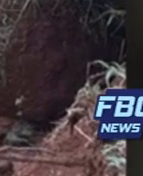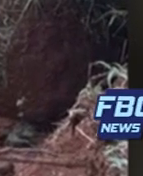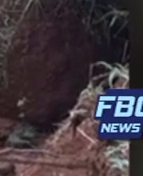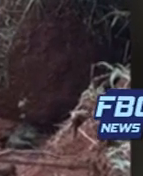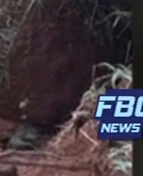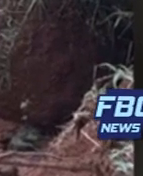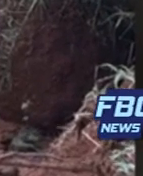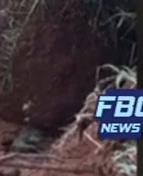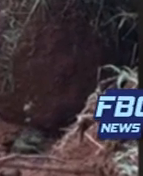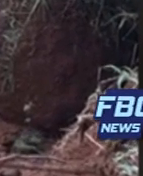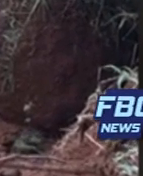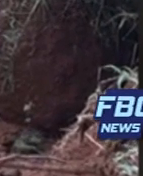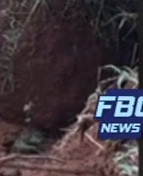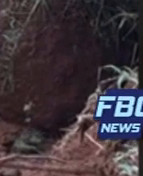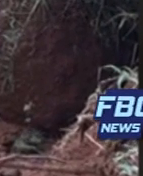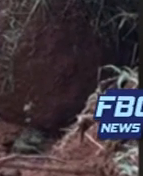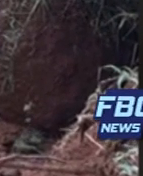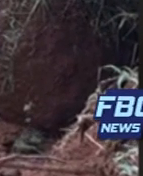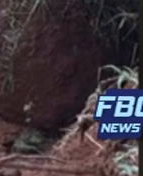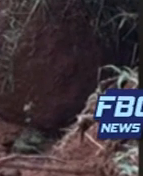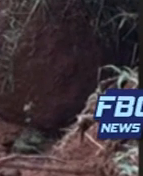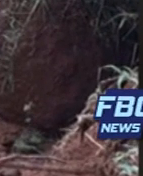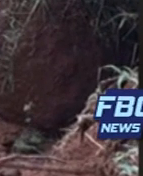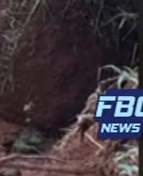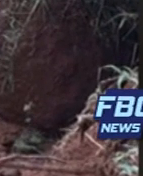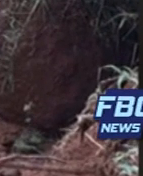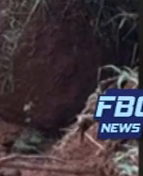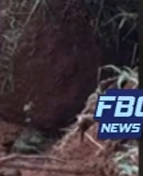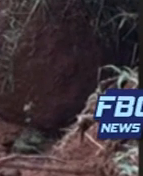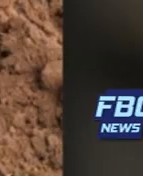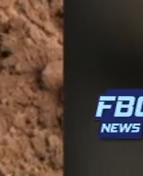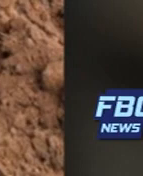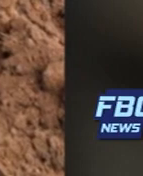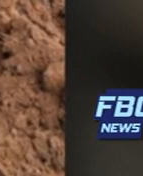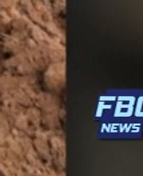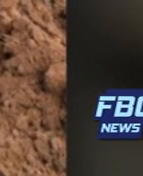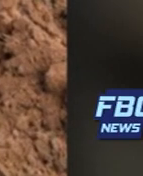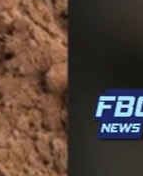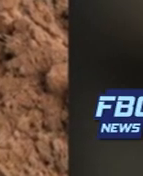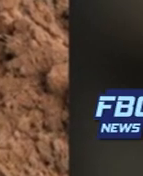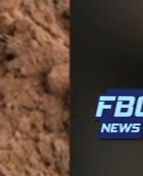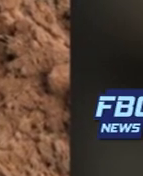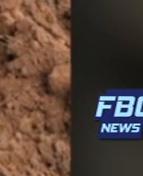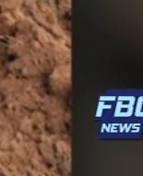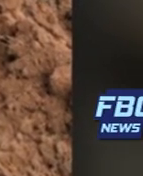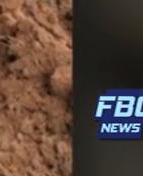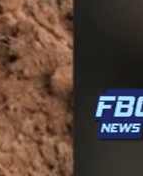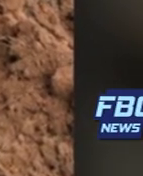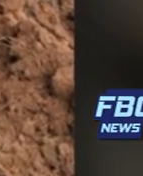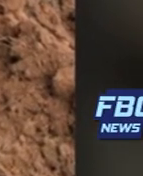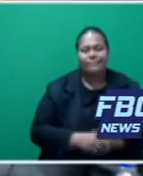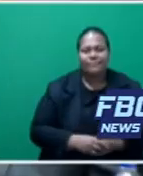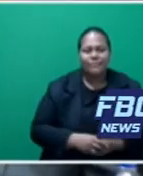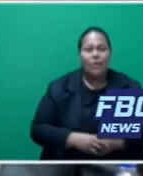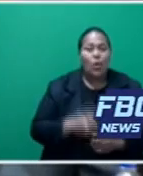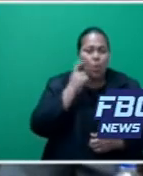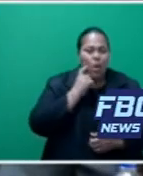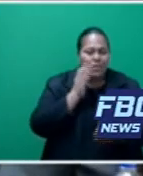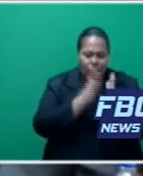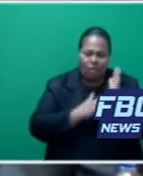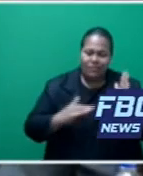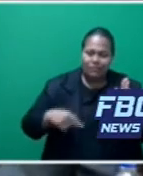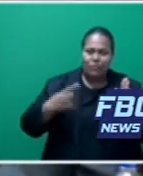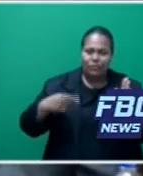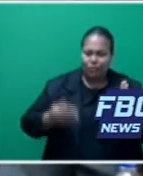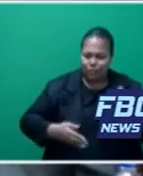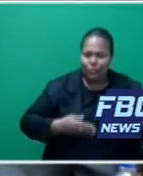says TC Ana further damaged the water system, and as a result, certain areas are still facing supply issues. The